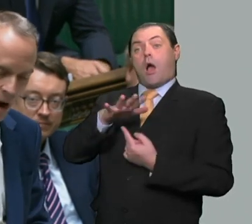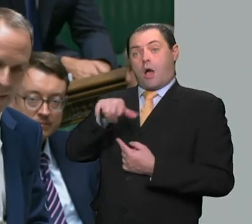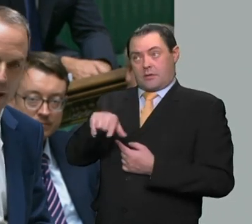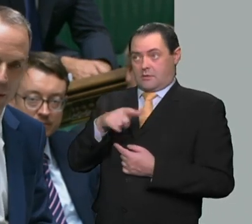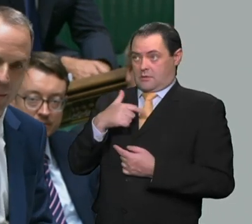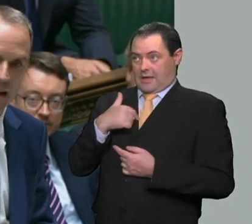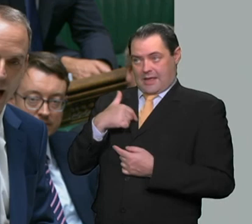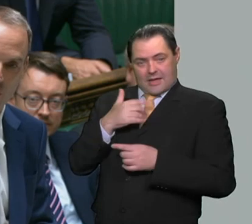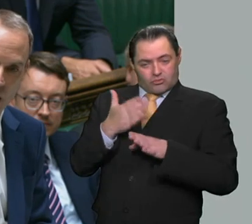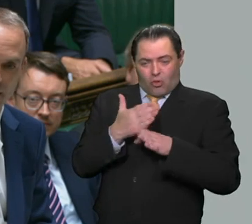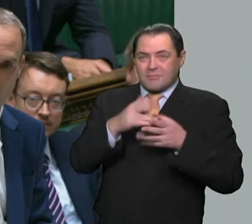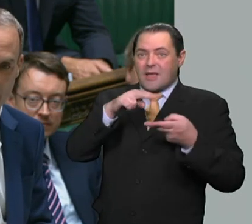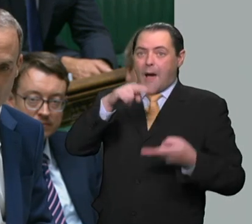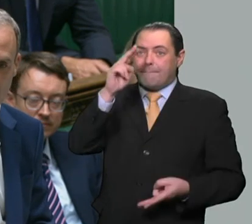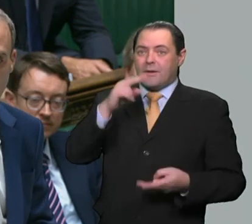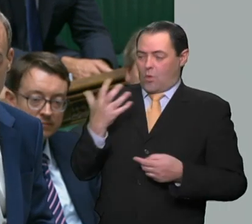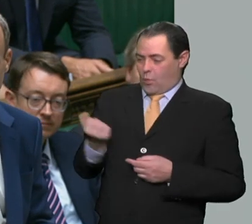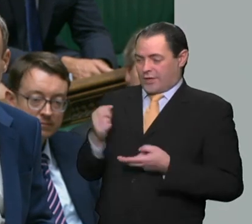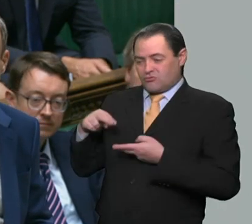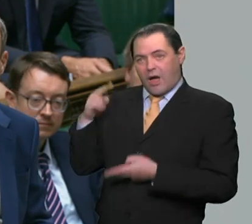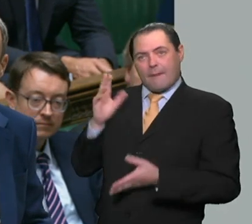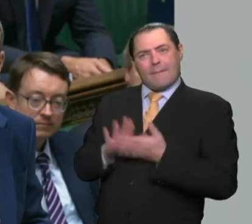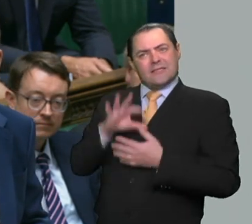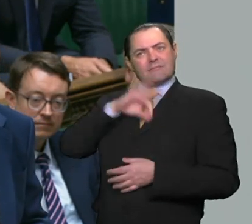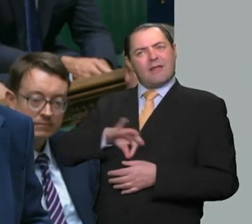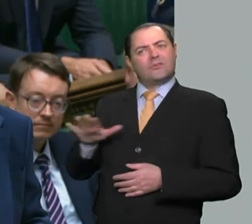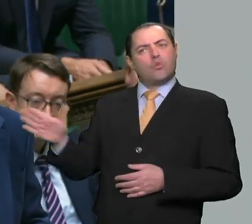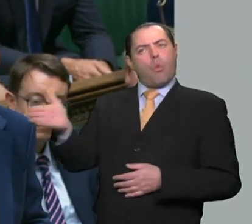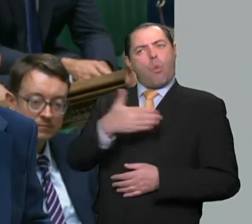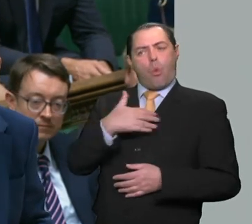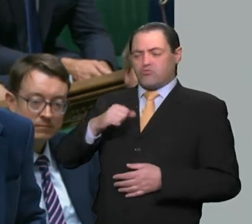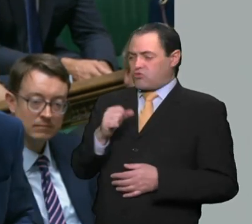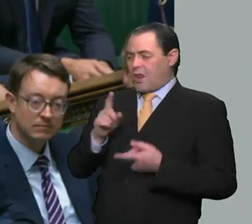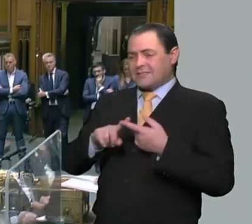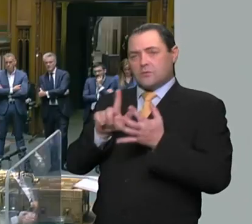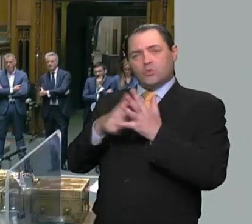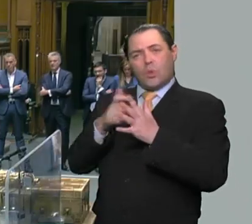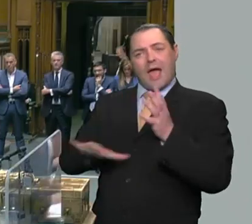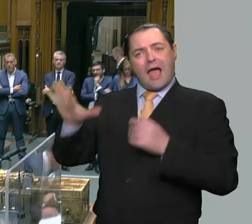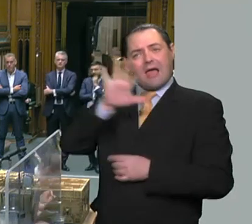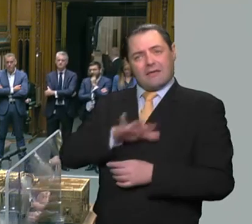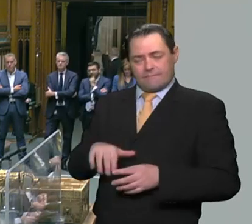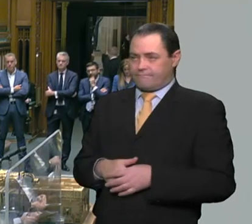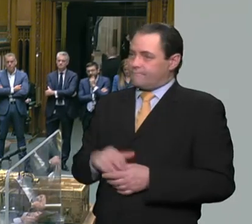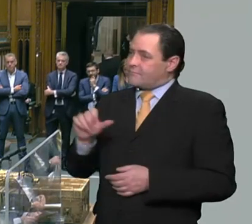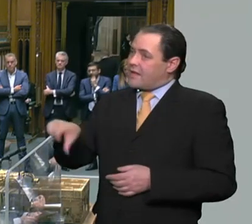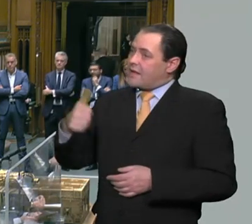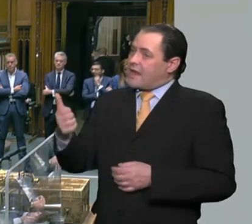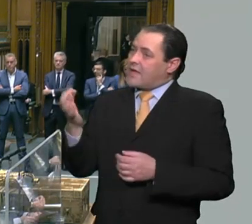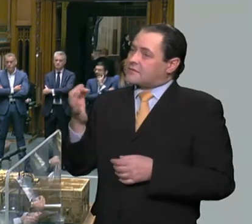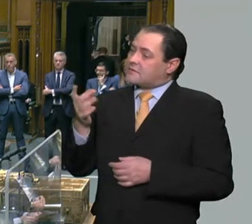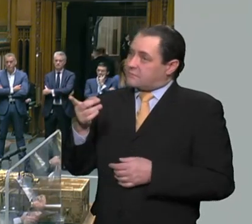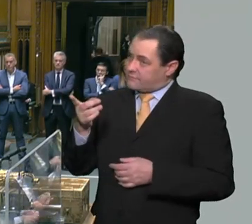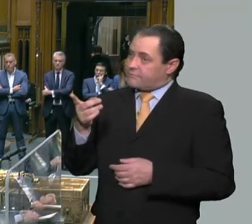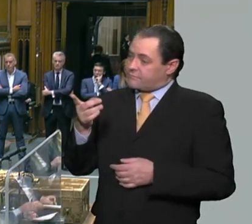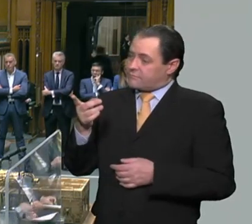got rising employment and rising wages, and that will benefit everyone in Scotland and across the UK. Kirsten Oswald. Thank you, Mr.